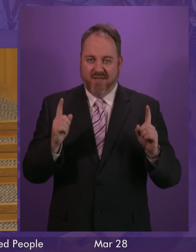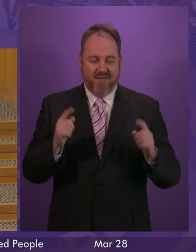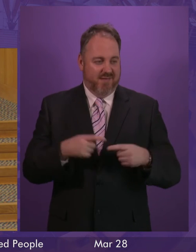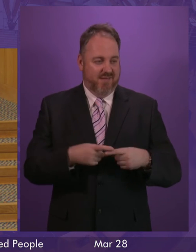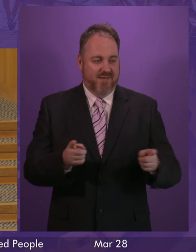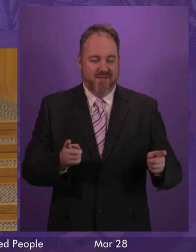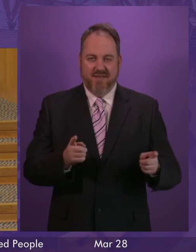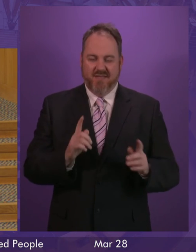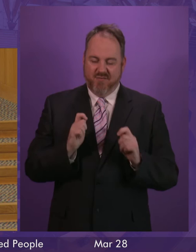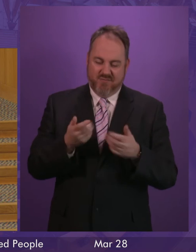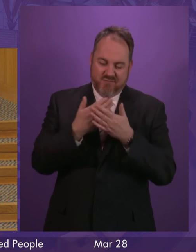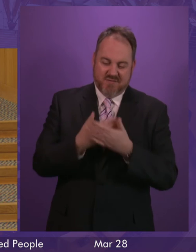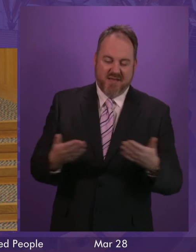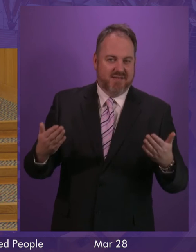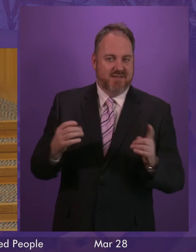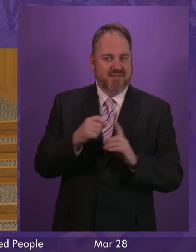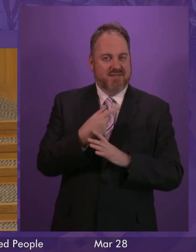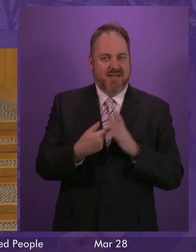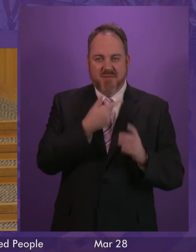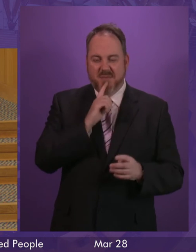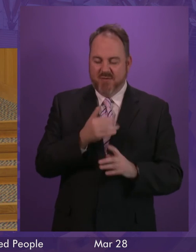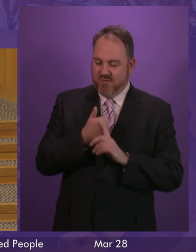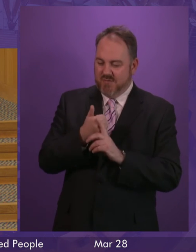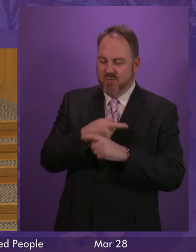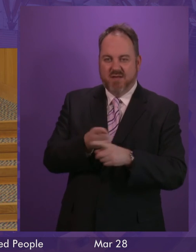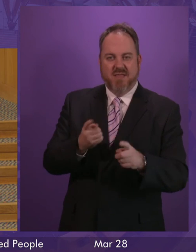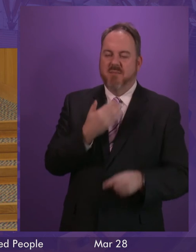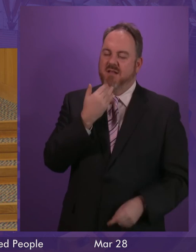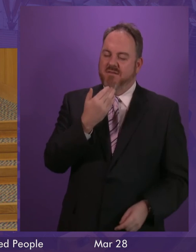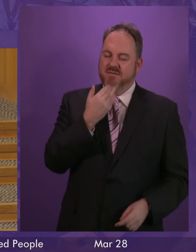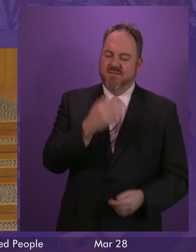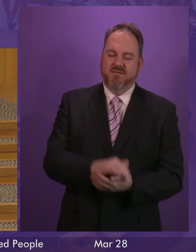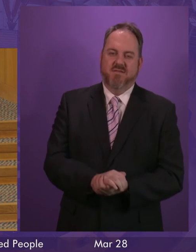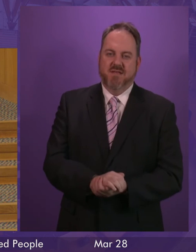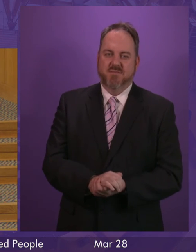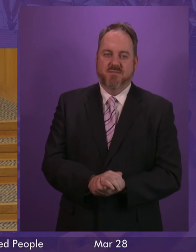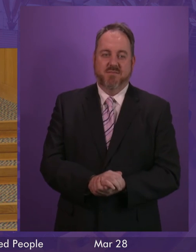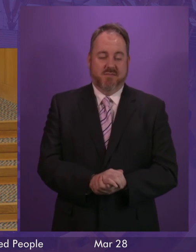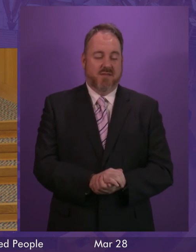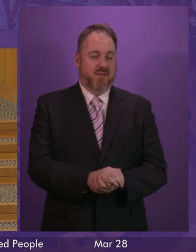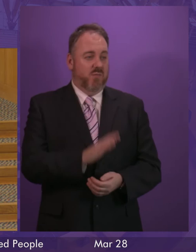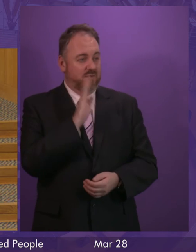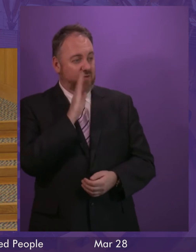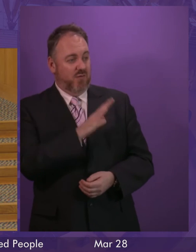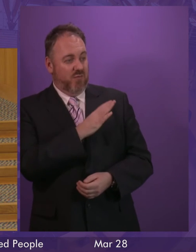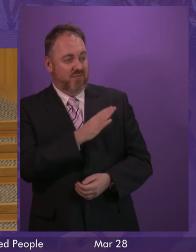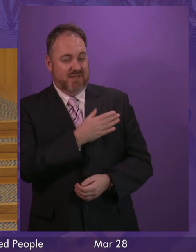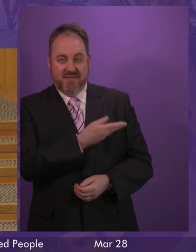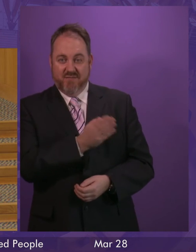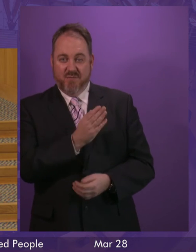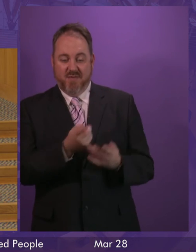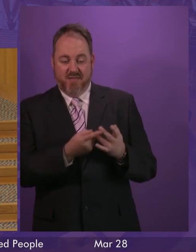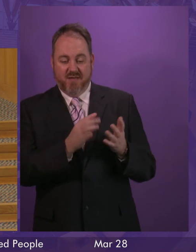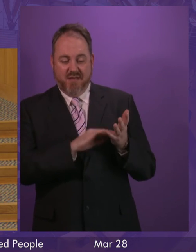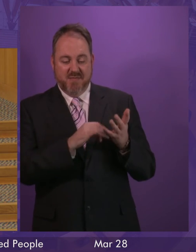with individuals with disabilities and not supporting them enough. As my colleague, Jeremy Balfour, indicated, you know, this is a vitally